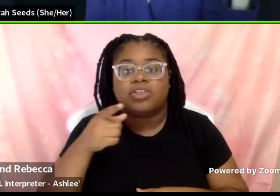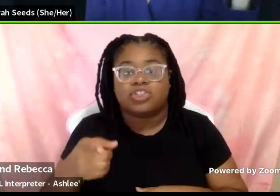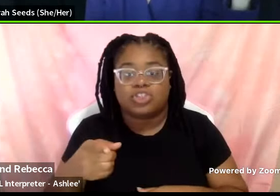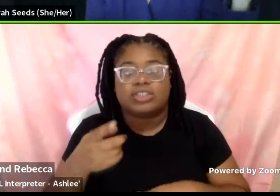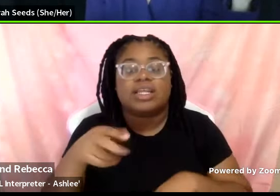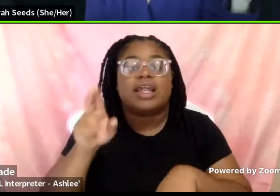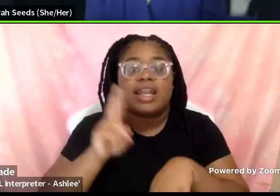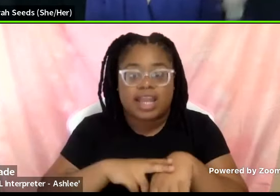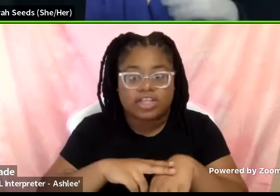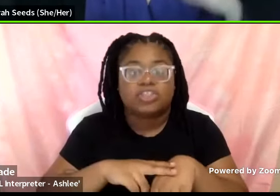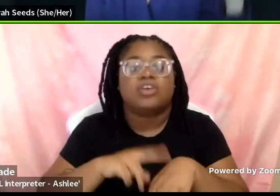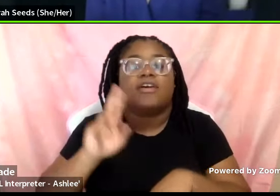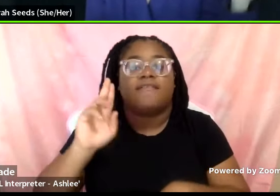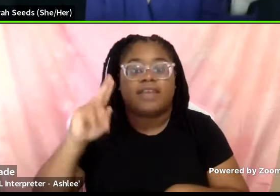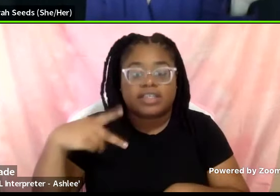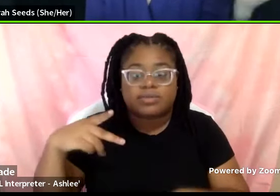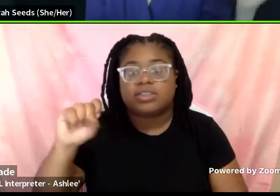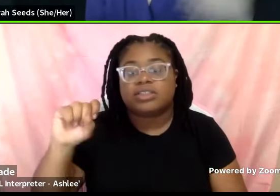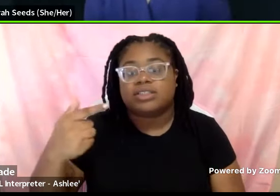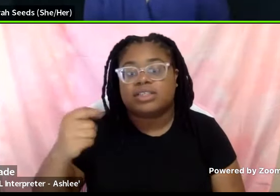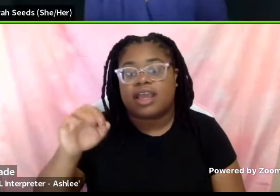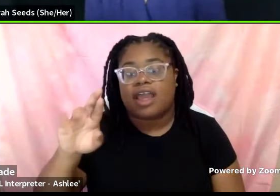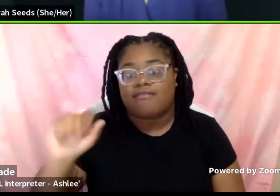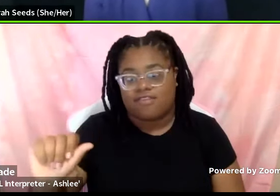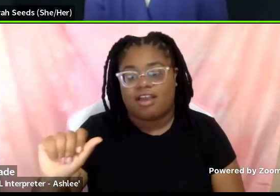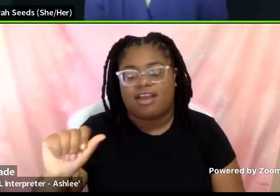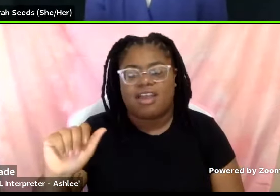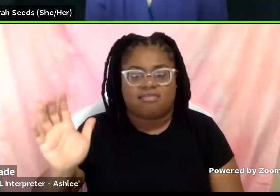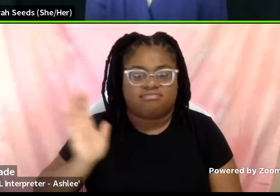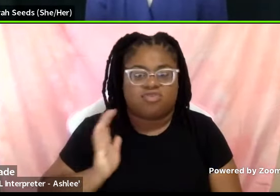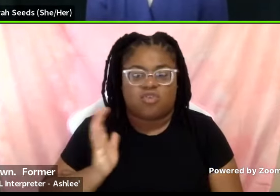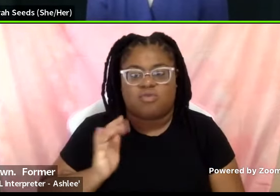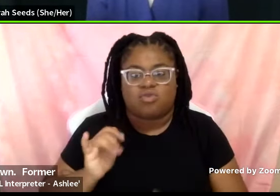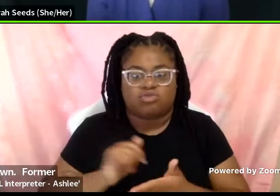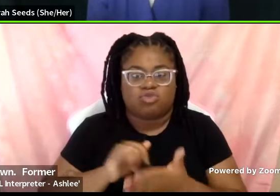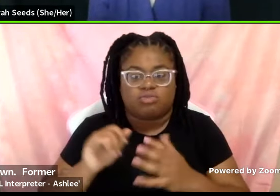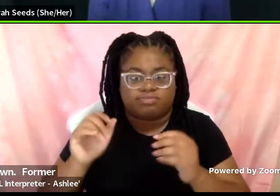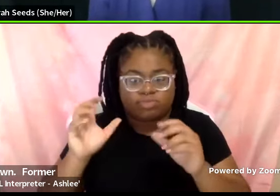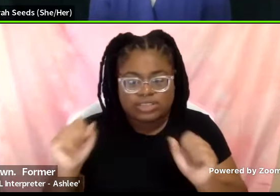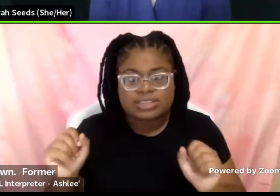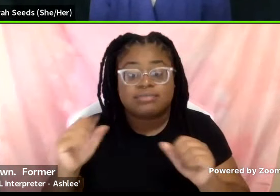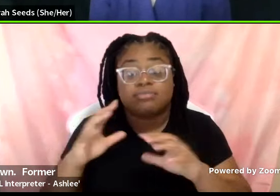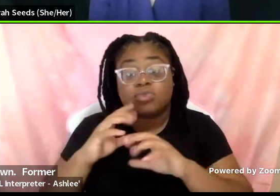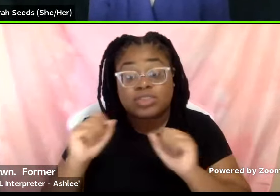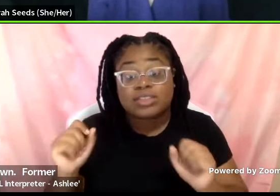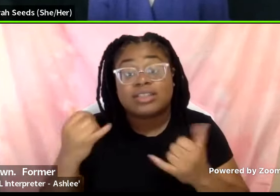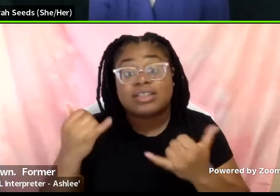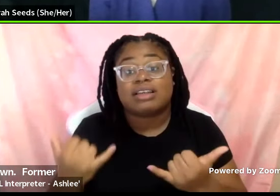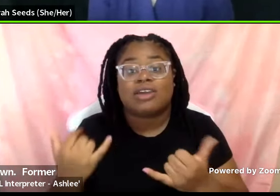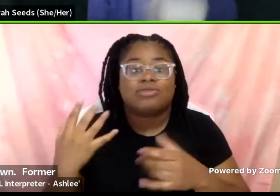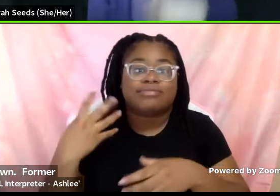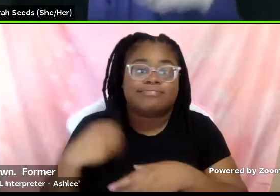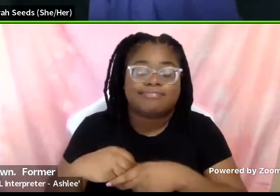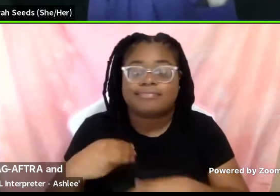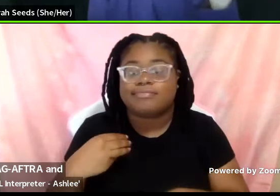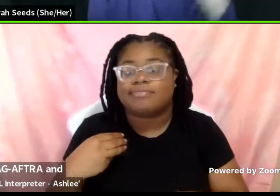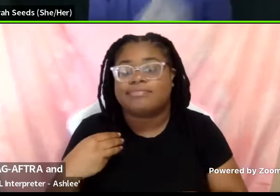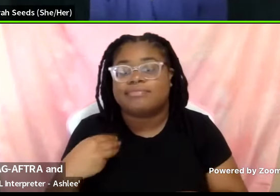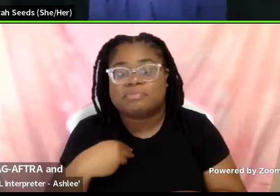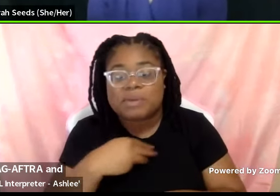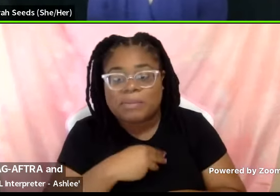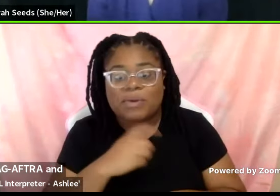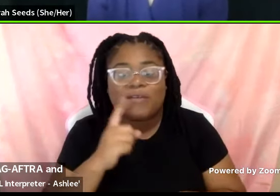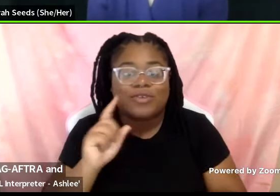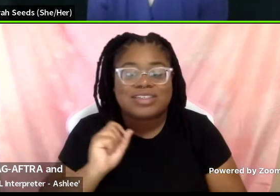vice president of SAG-AFTRA, former New York president. And yeah, now she's a member of the staff and she's killing it. So anyway, shout